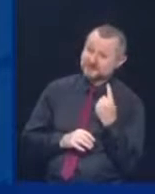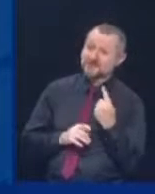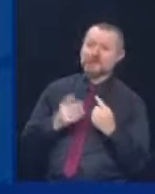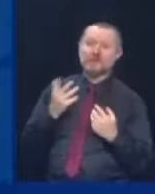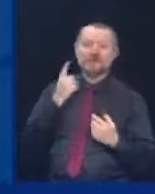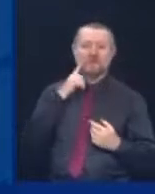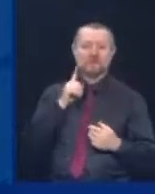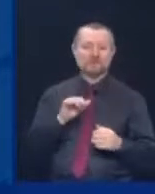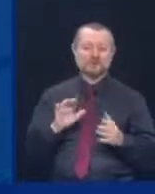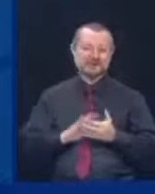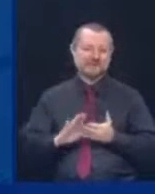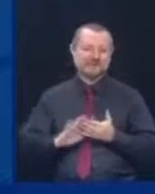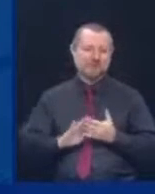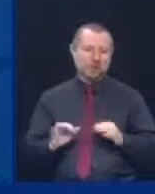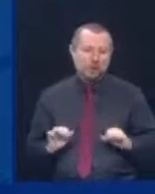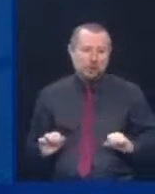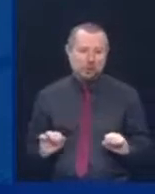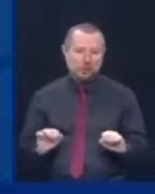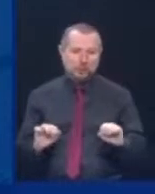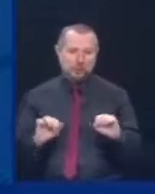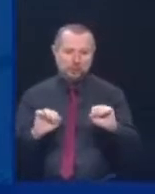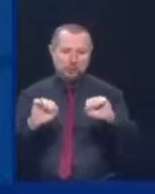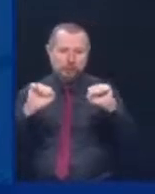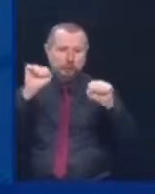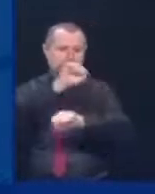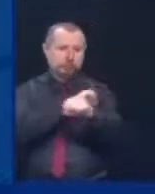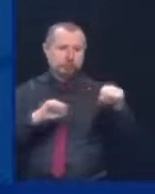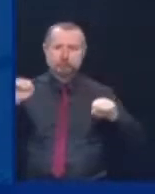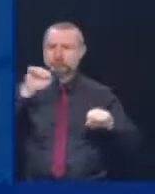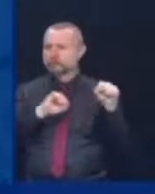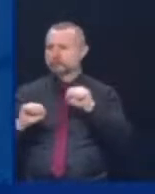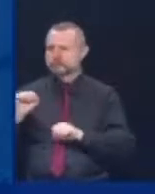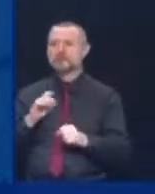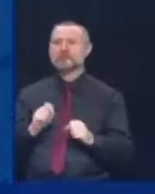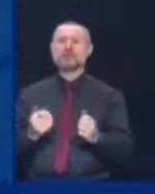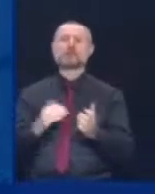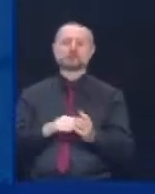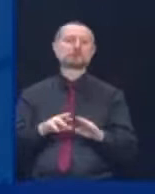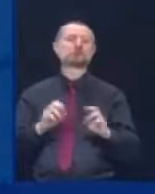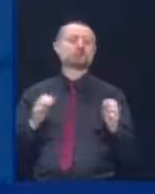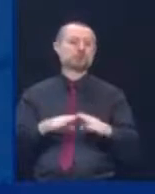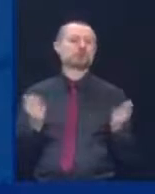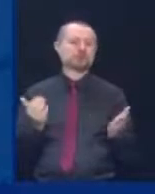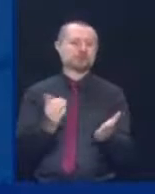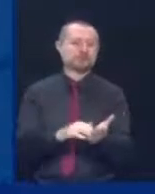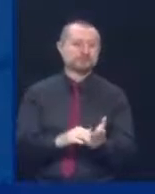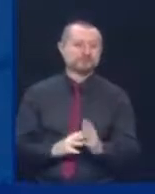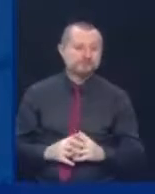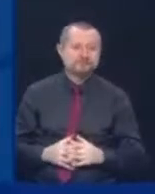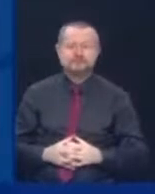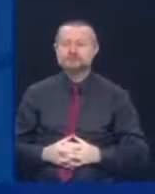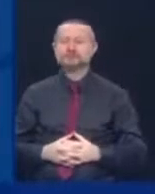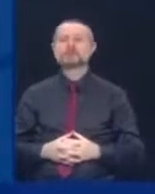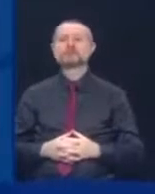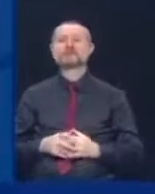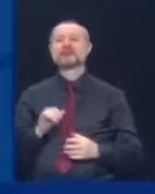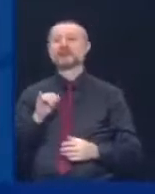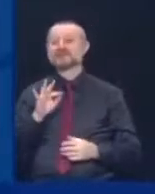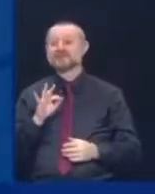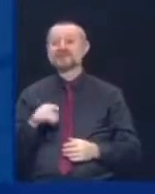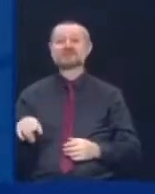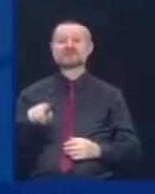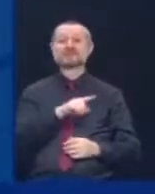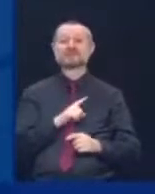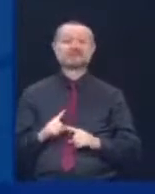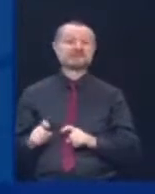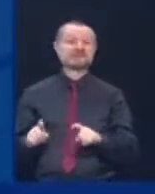and test, and then can reopen if they test